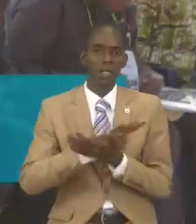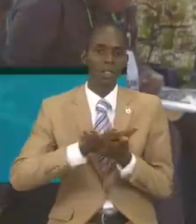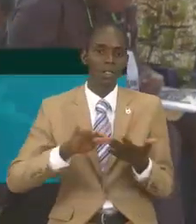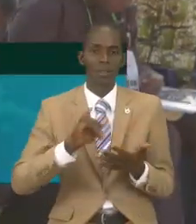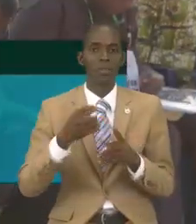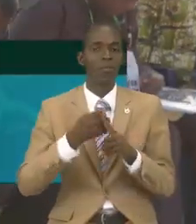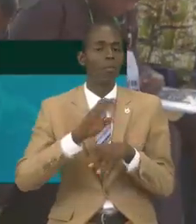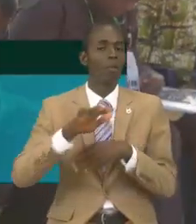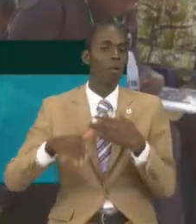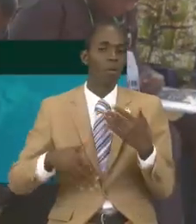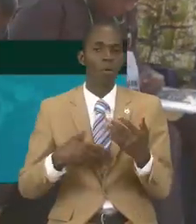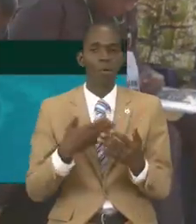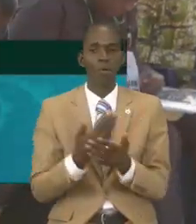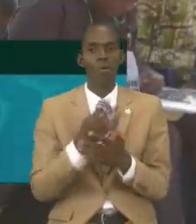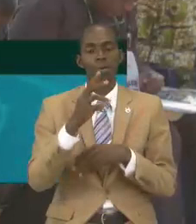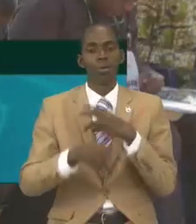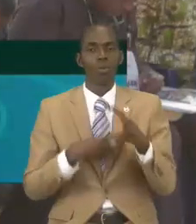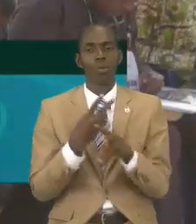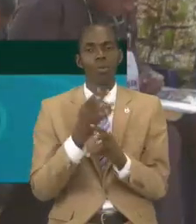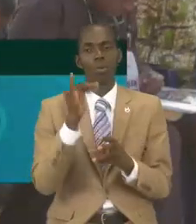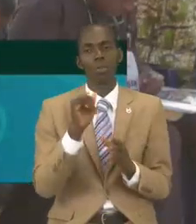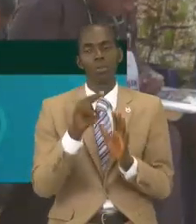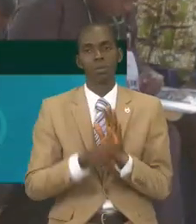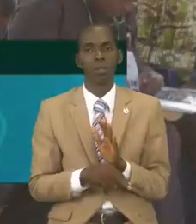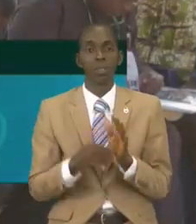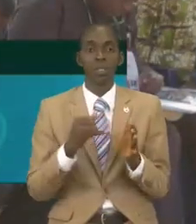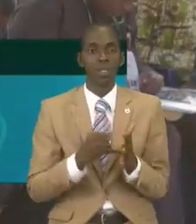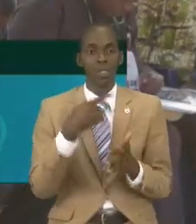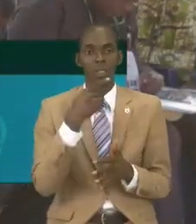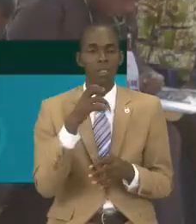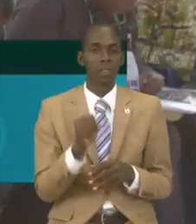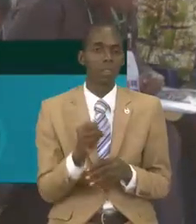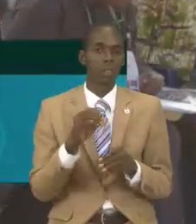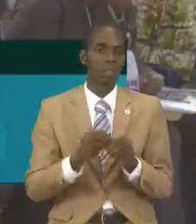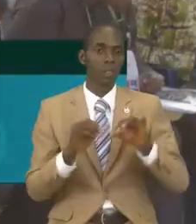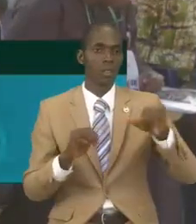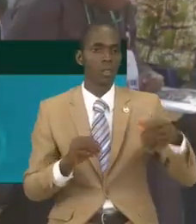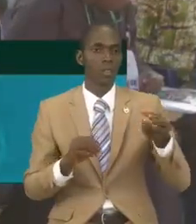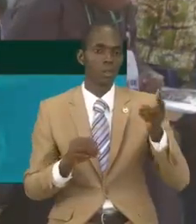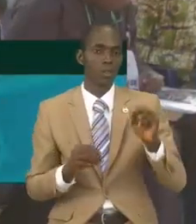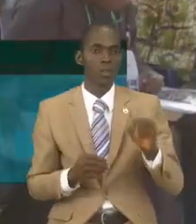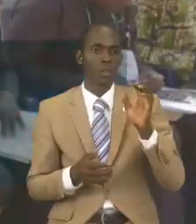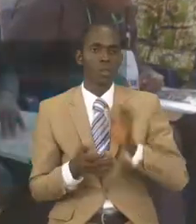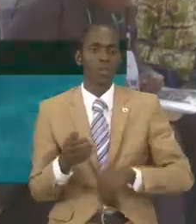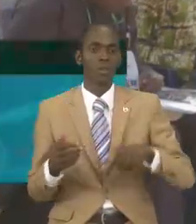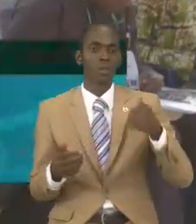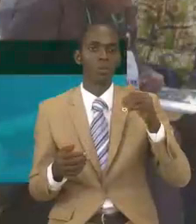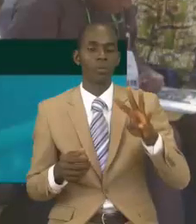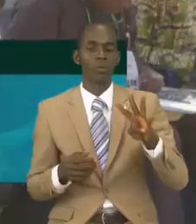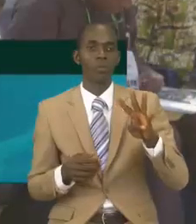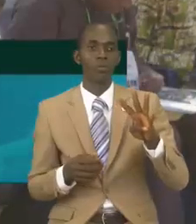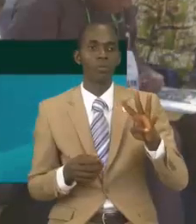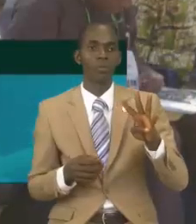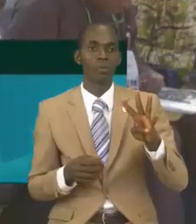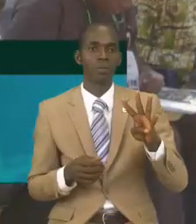all worldliness. It tells us in John chapter 14, reading